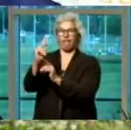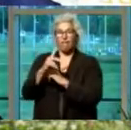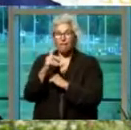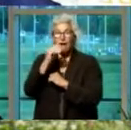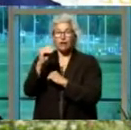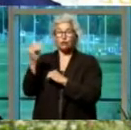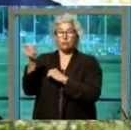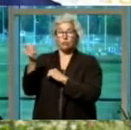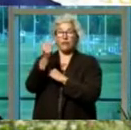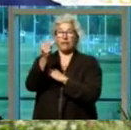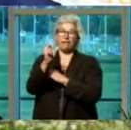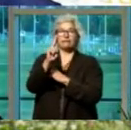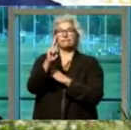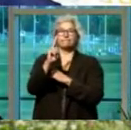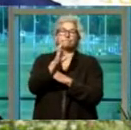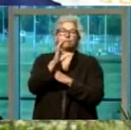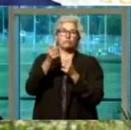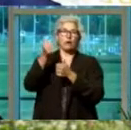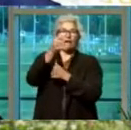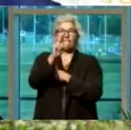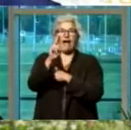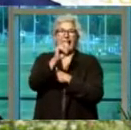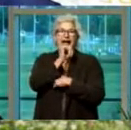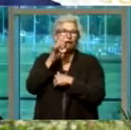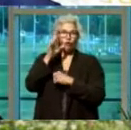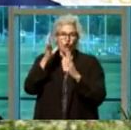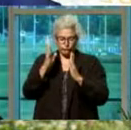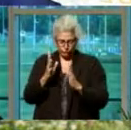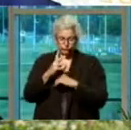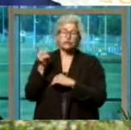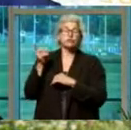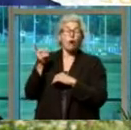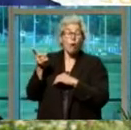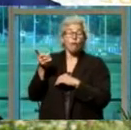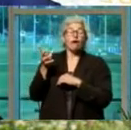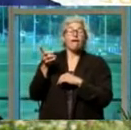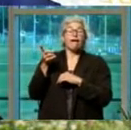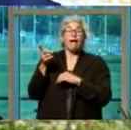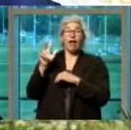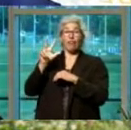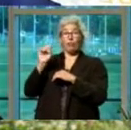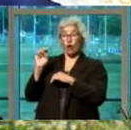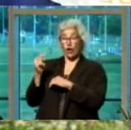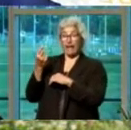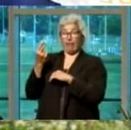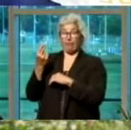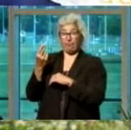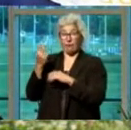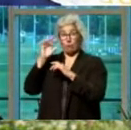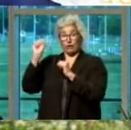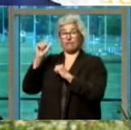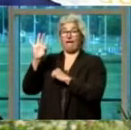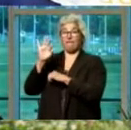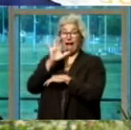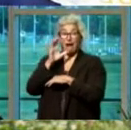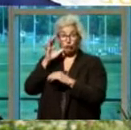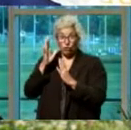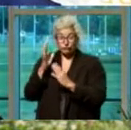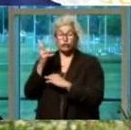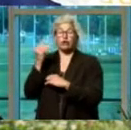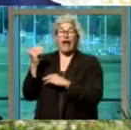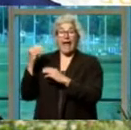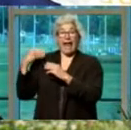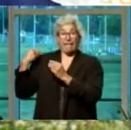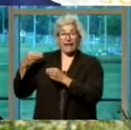to the job, having served two terms as the Secretary of Agriculture, the 30th Secretary of Agriculture in the administration